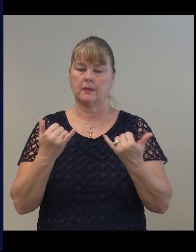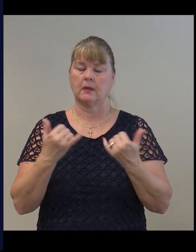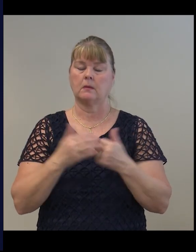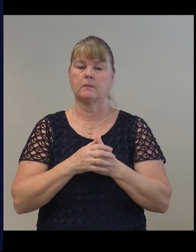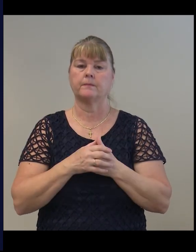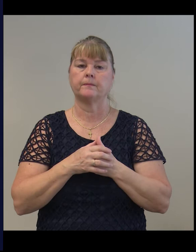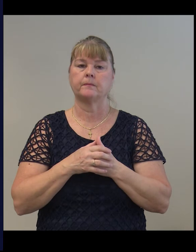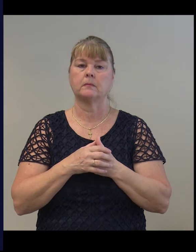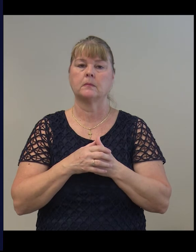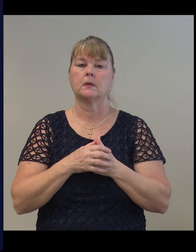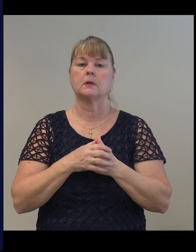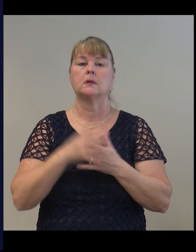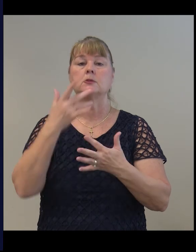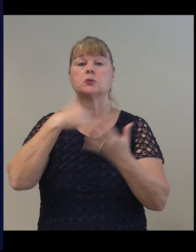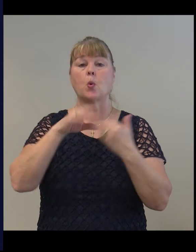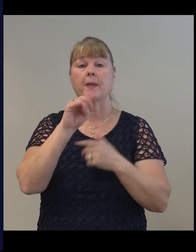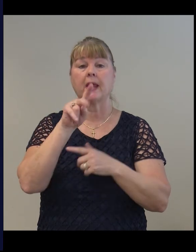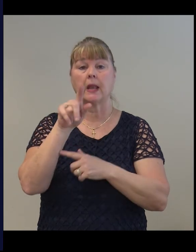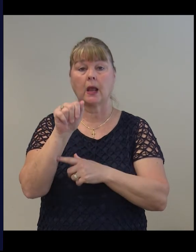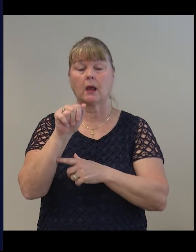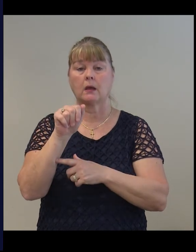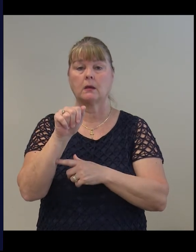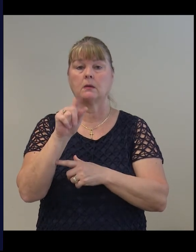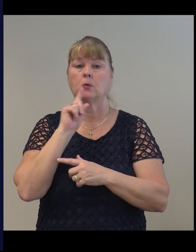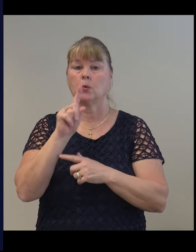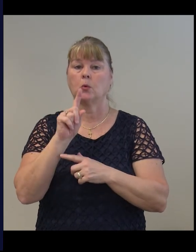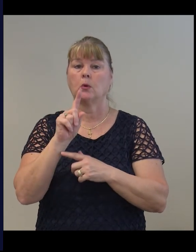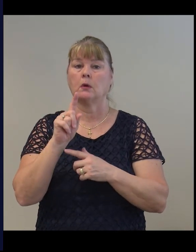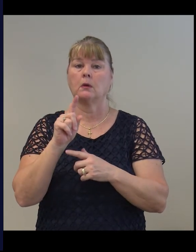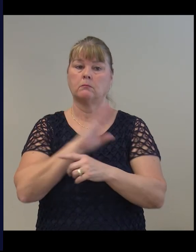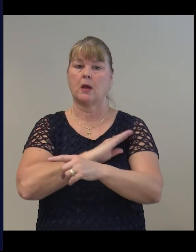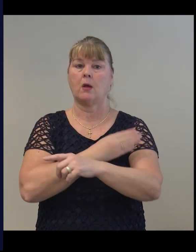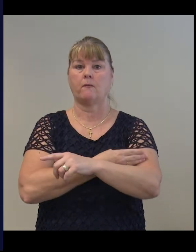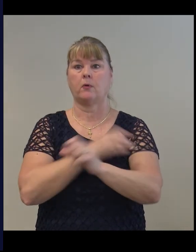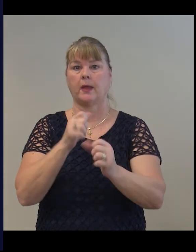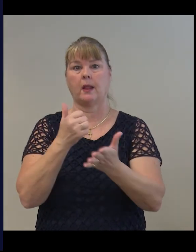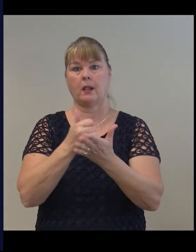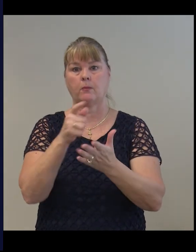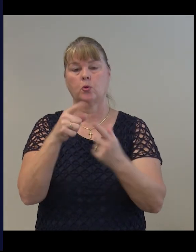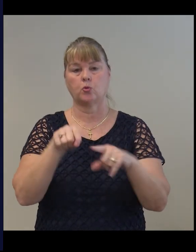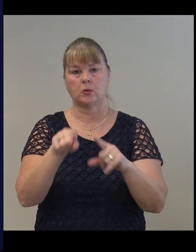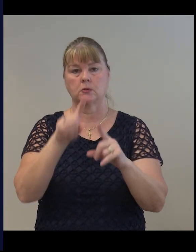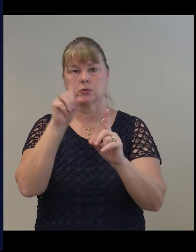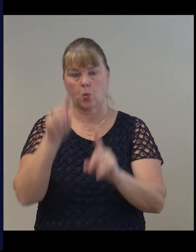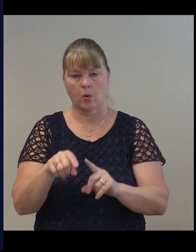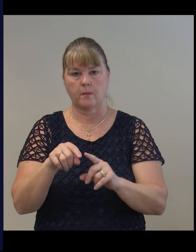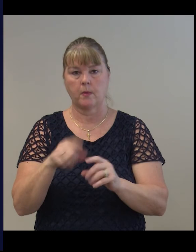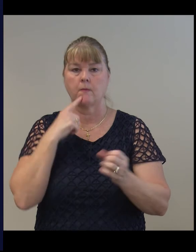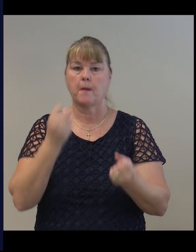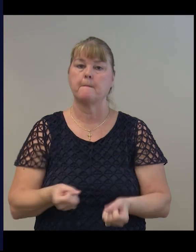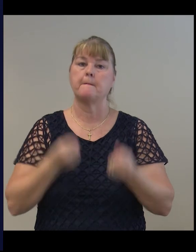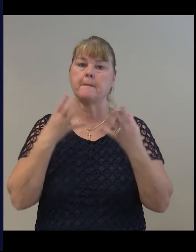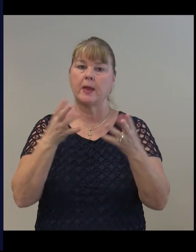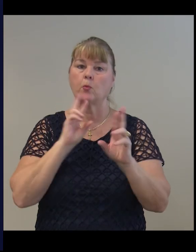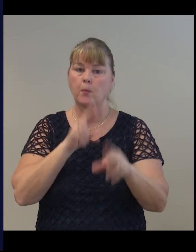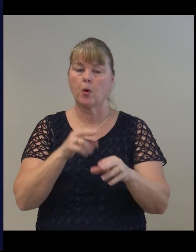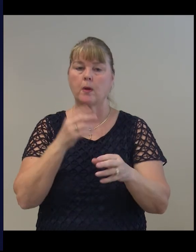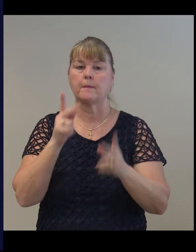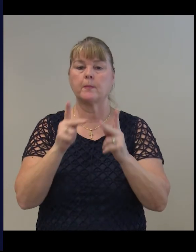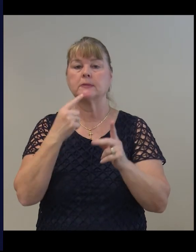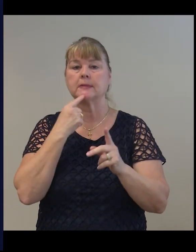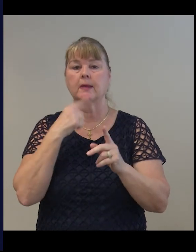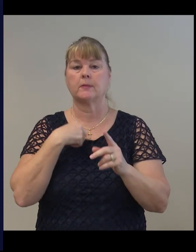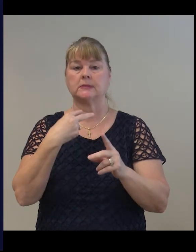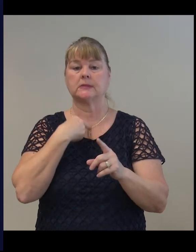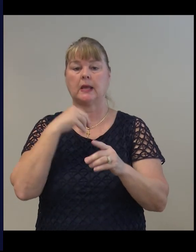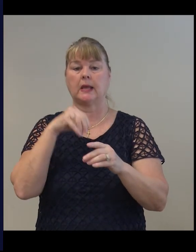this day and age. Social media is incredibly powerful during a storm. We have had multiple reports of